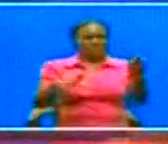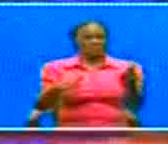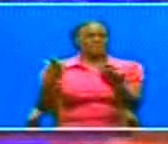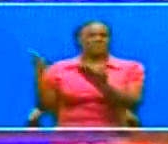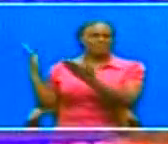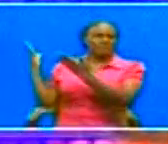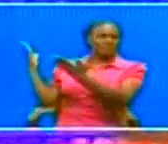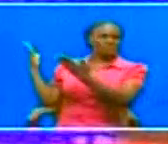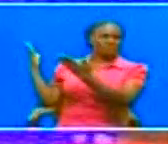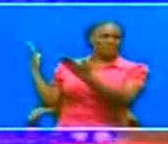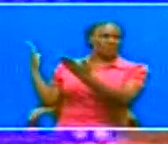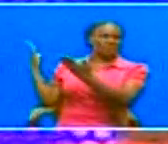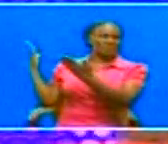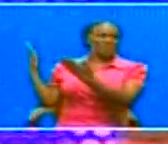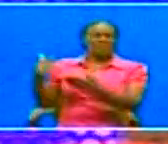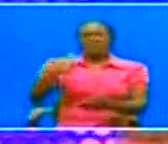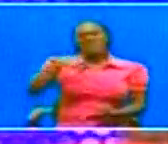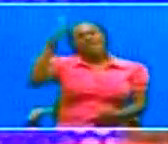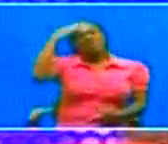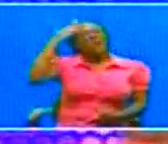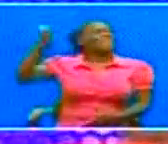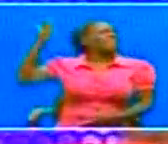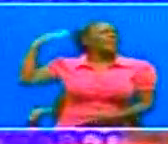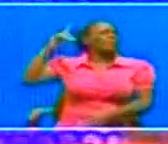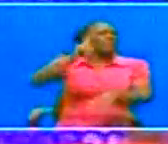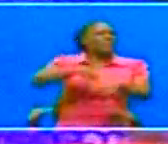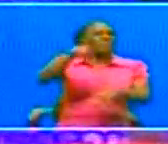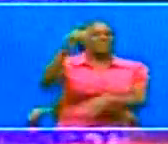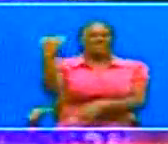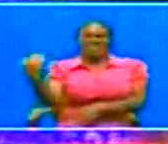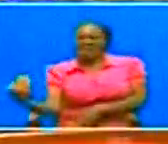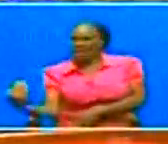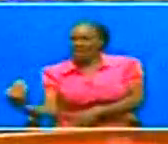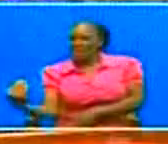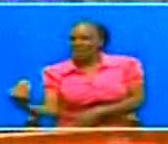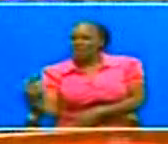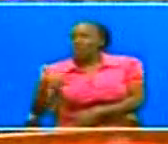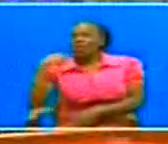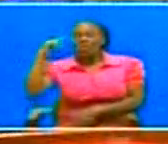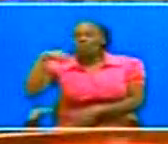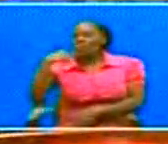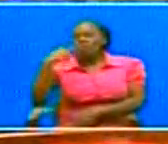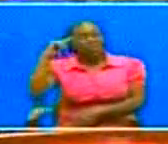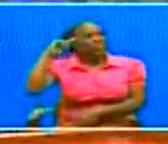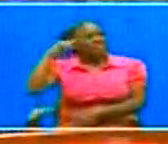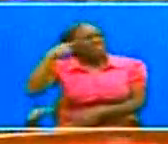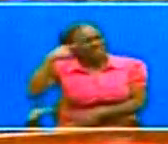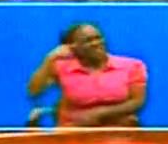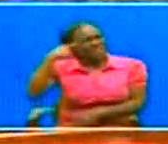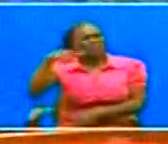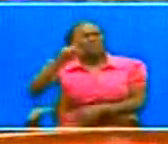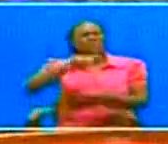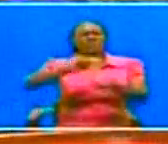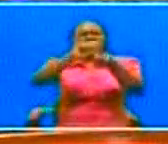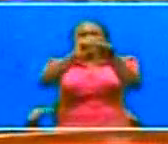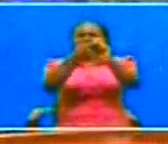To make it worse, I knew her as a little baby. How about that? Who would have thunk? Who would have thought she turned out to